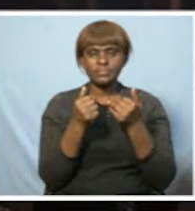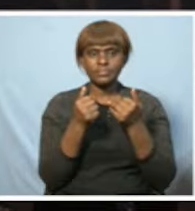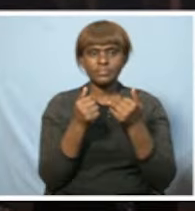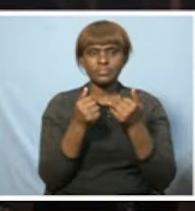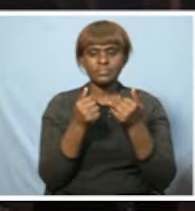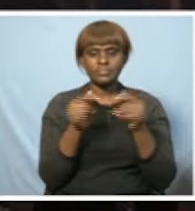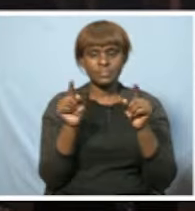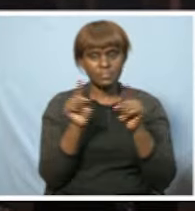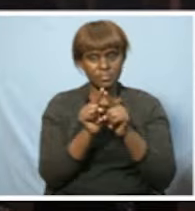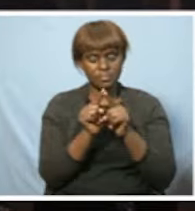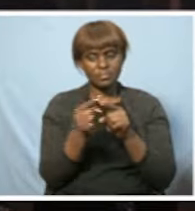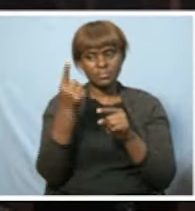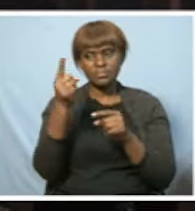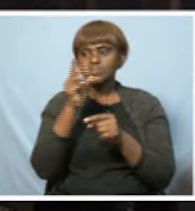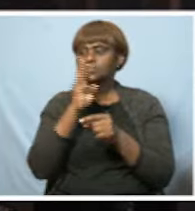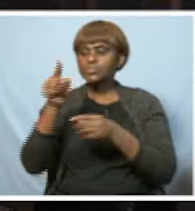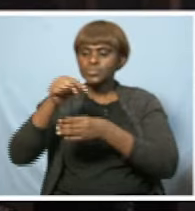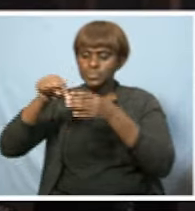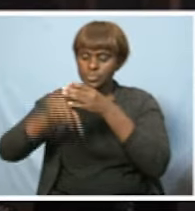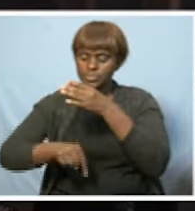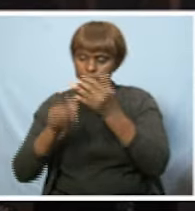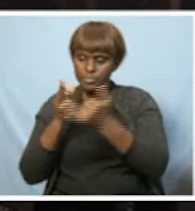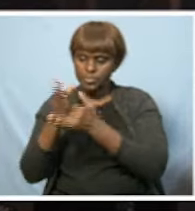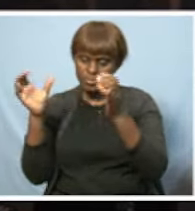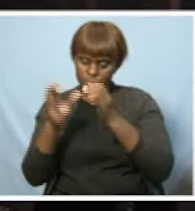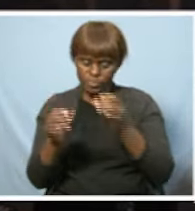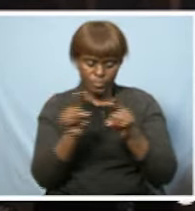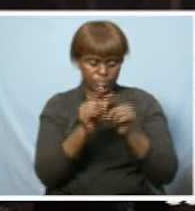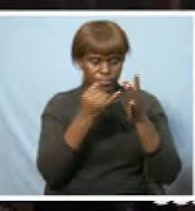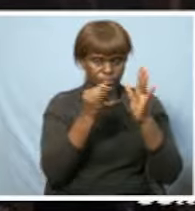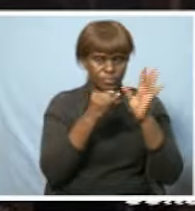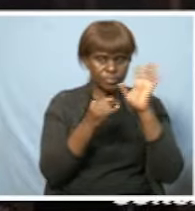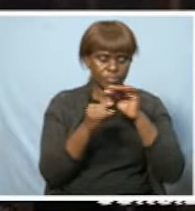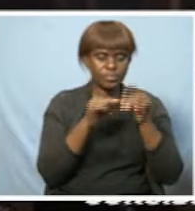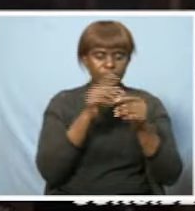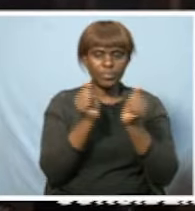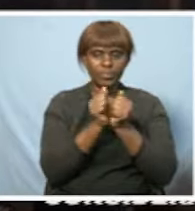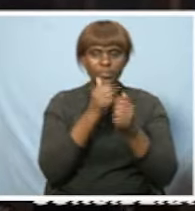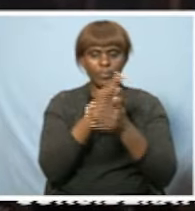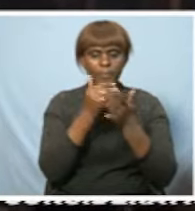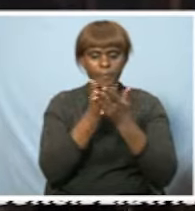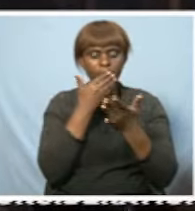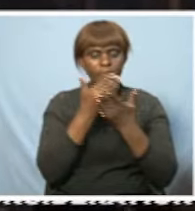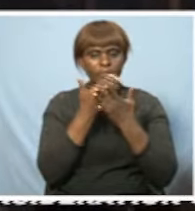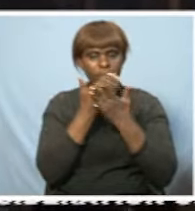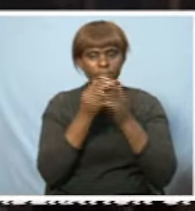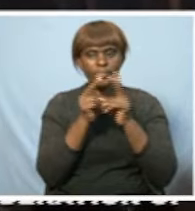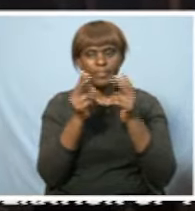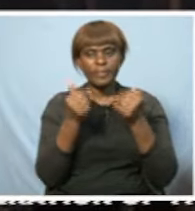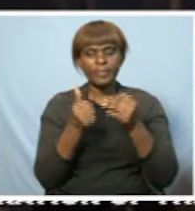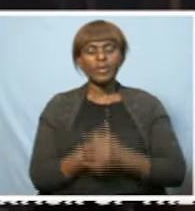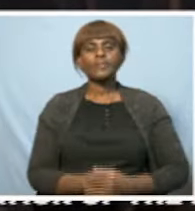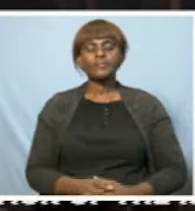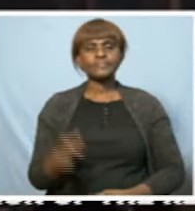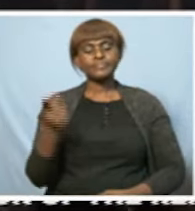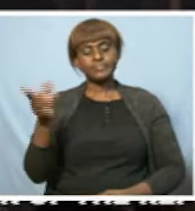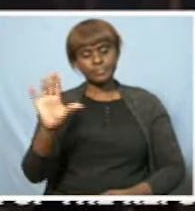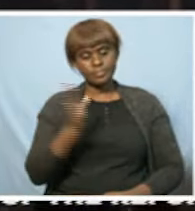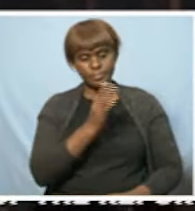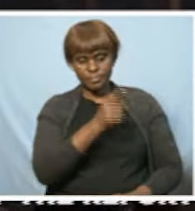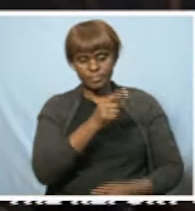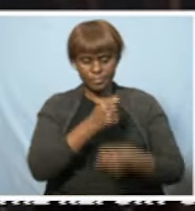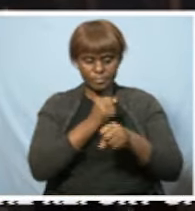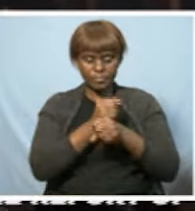one borehole in the community was identified and the yield were good. So when we go back, we make sure that